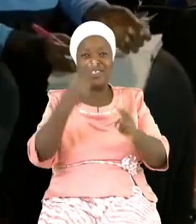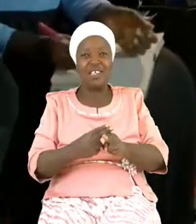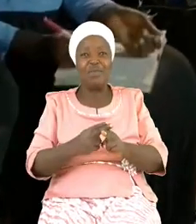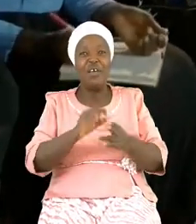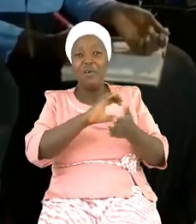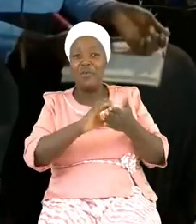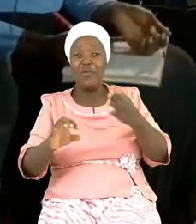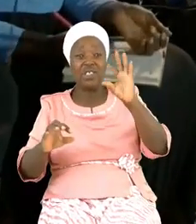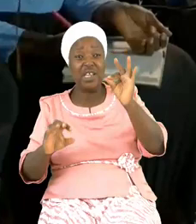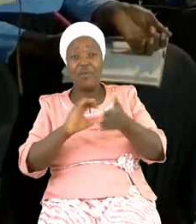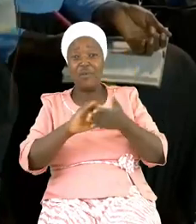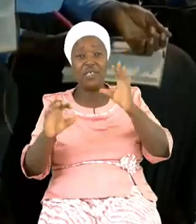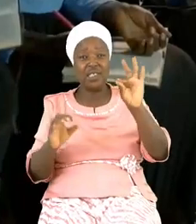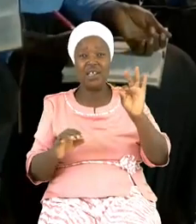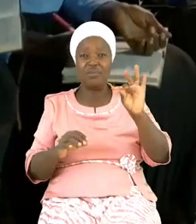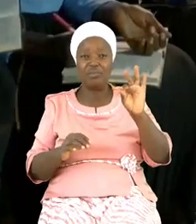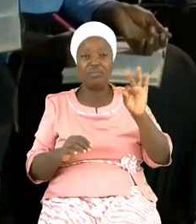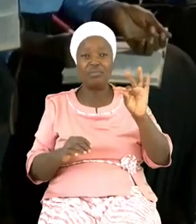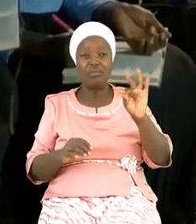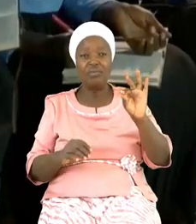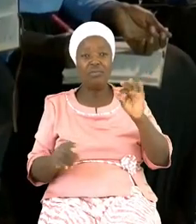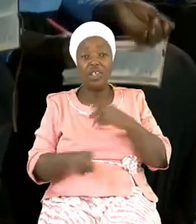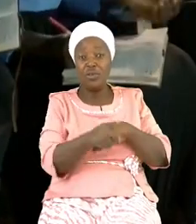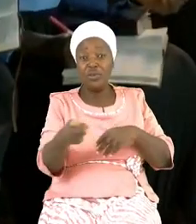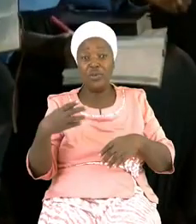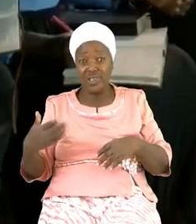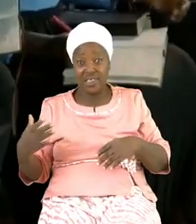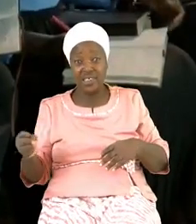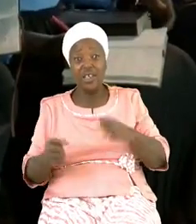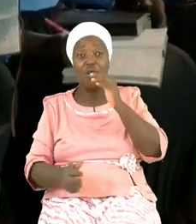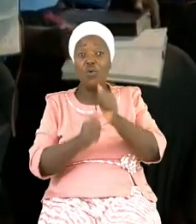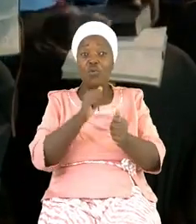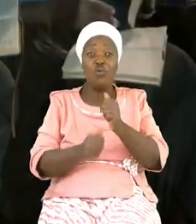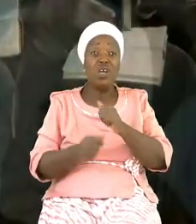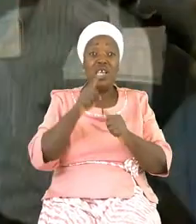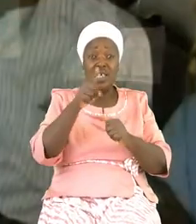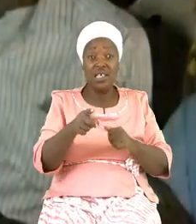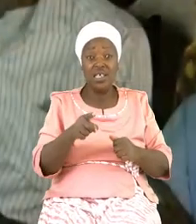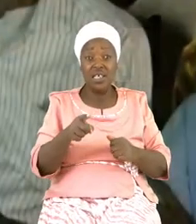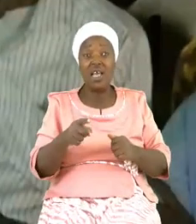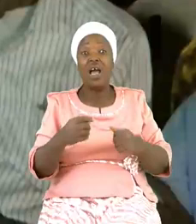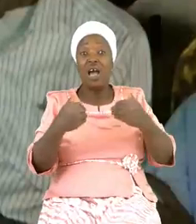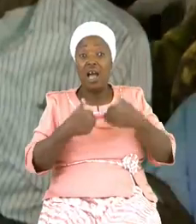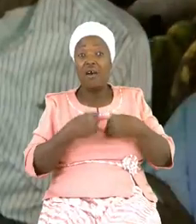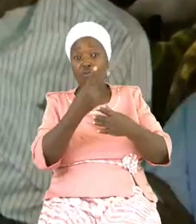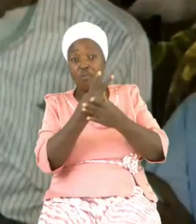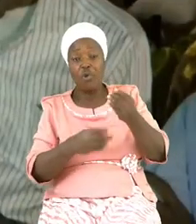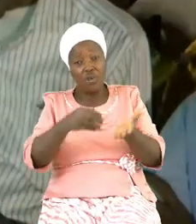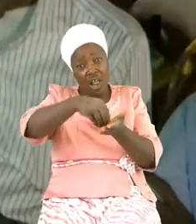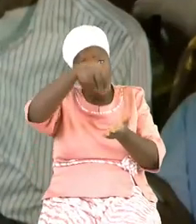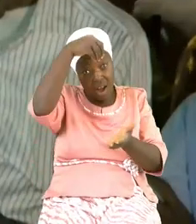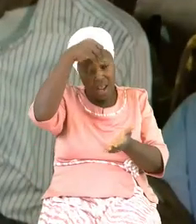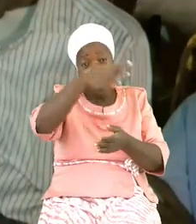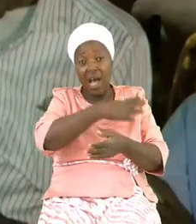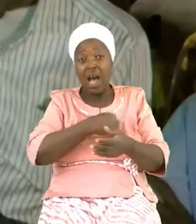In verse 9, those things which ye have both learned and received